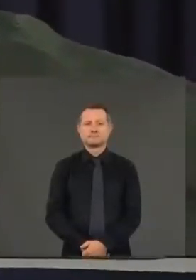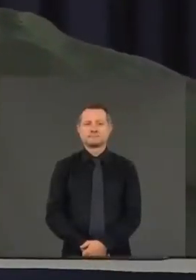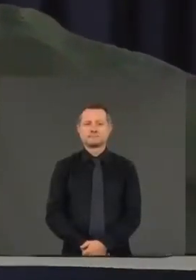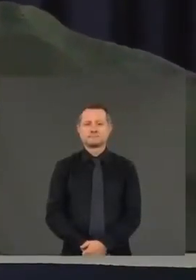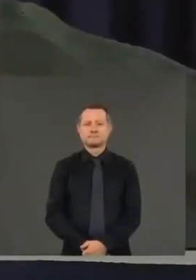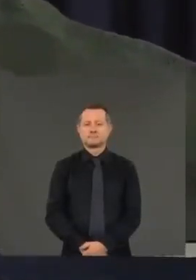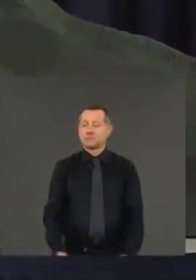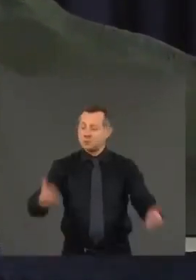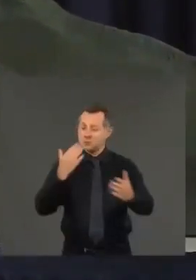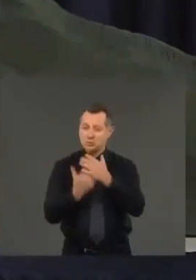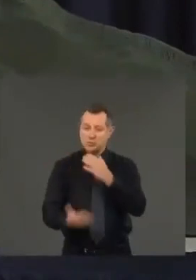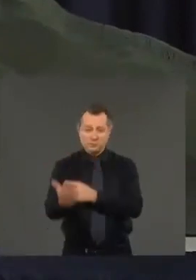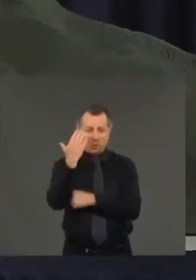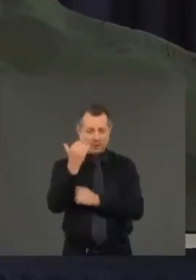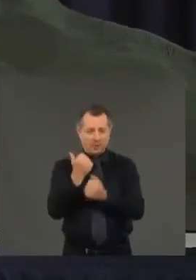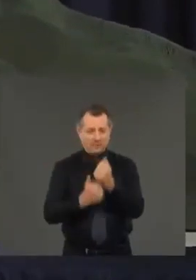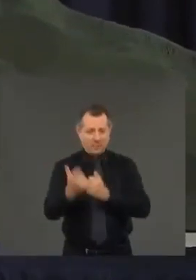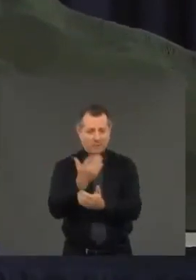Good morning to all.